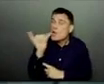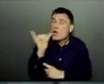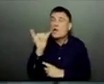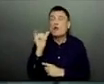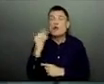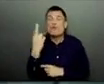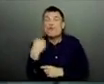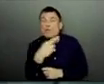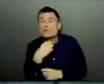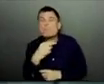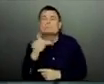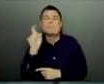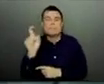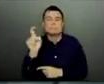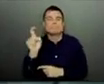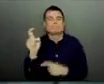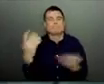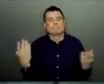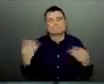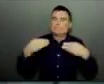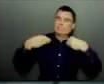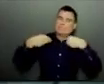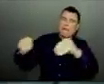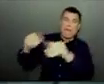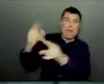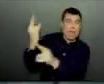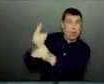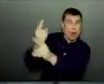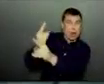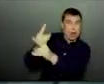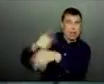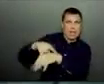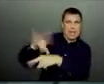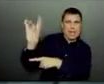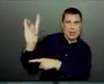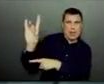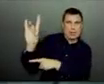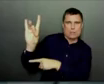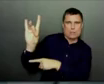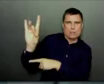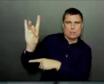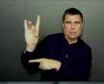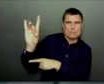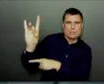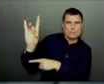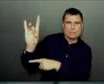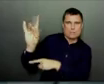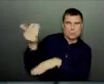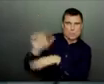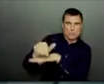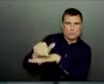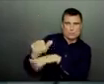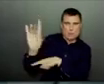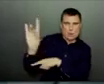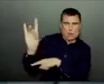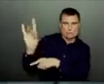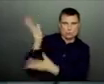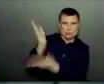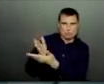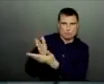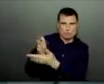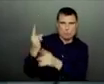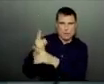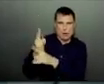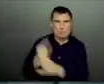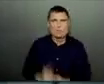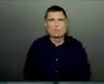The rationale behind this step is simple. Alcohol, as we know and as we have seen far too many times this